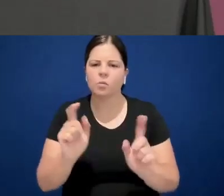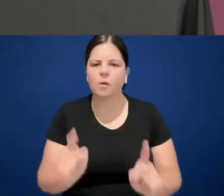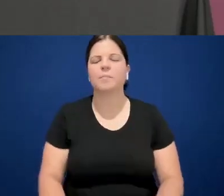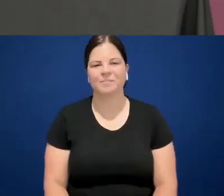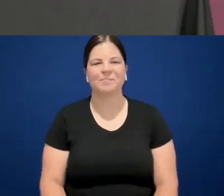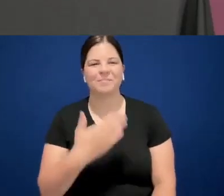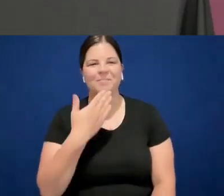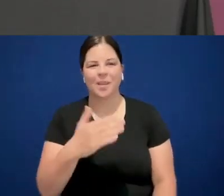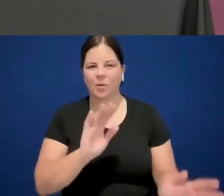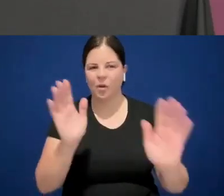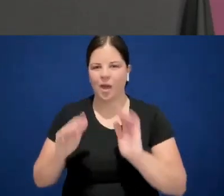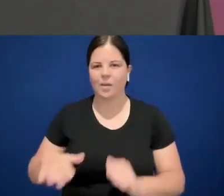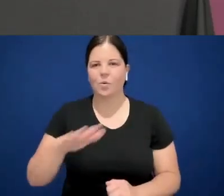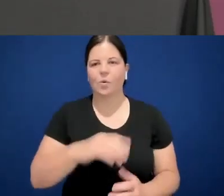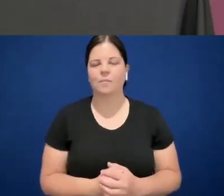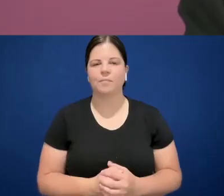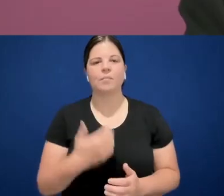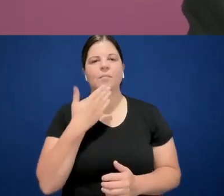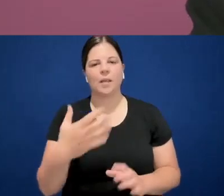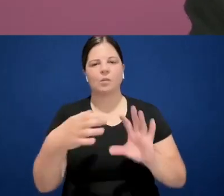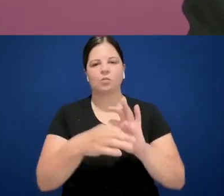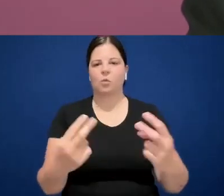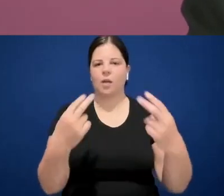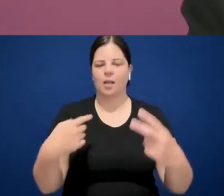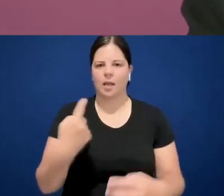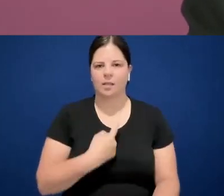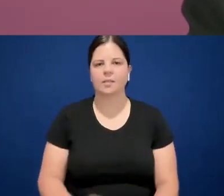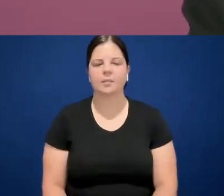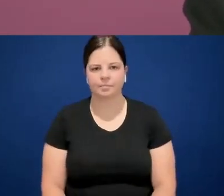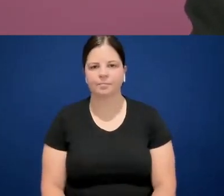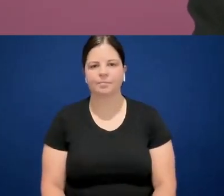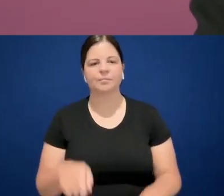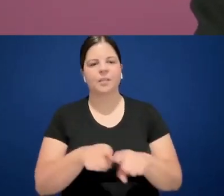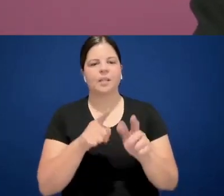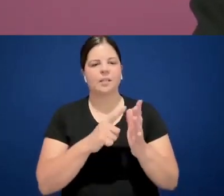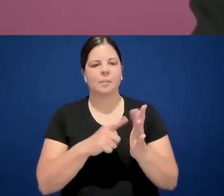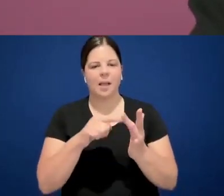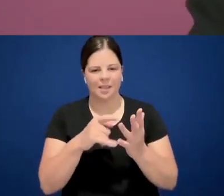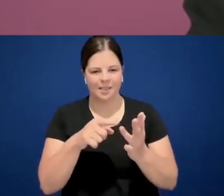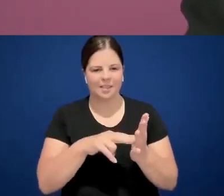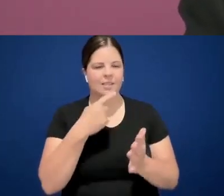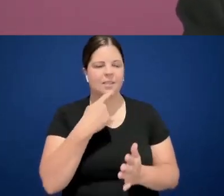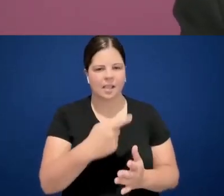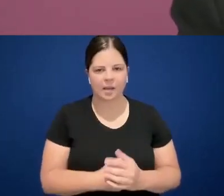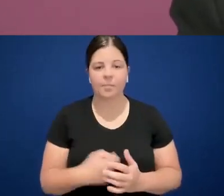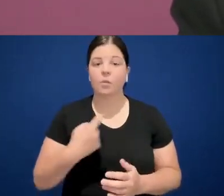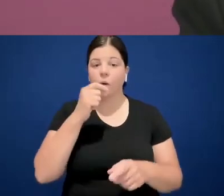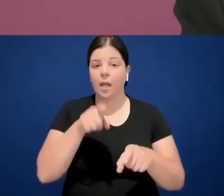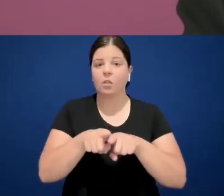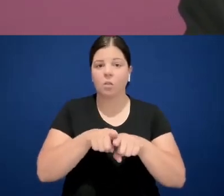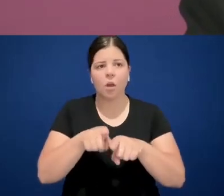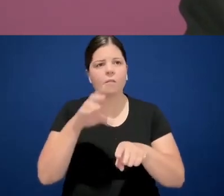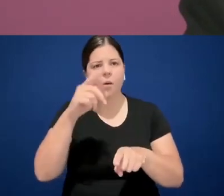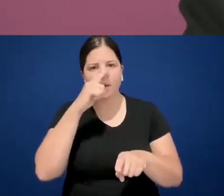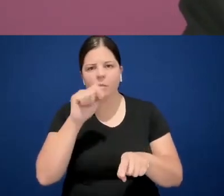hi everyone. Thanks for joining in today. As Alison noted, we can learn a lot from people's perception of corruption. And at IBAC, we